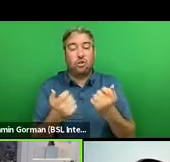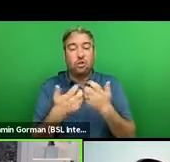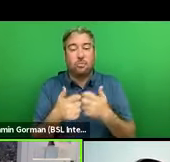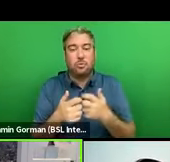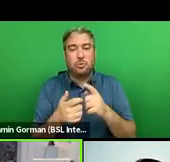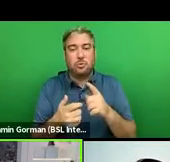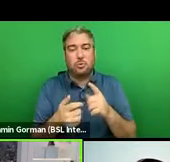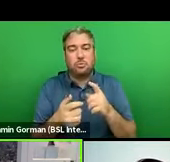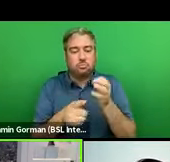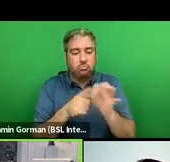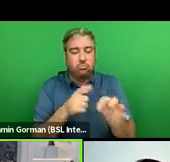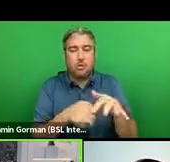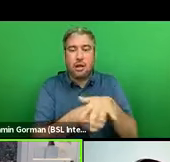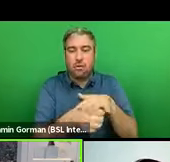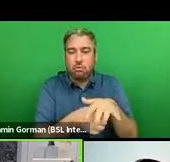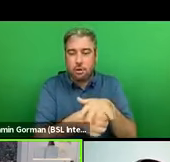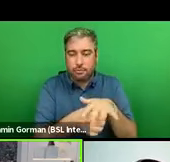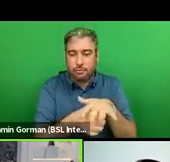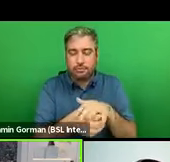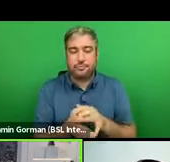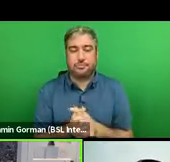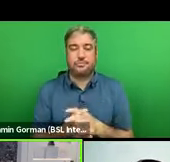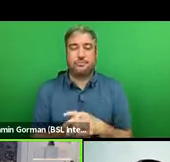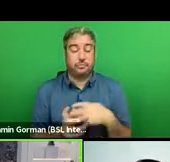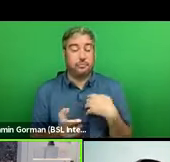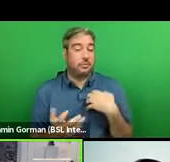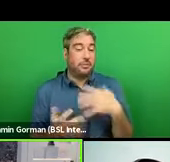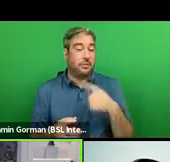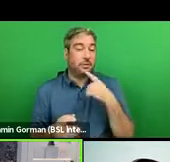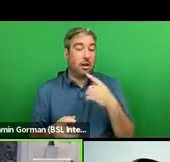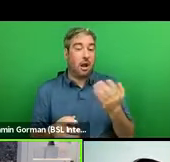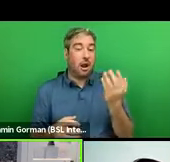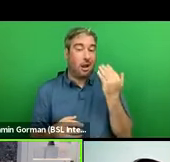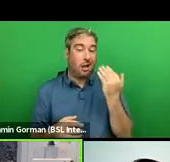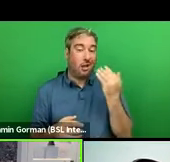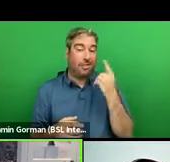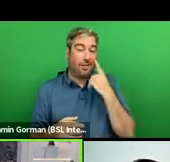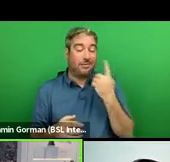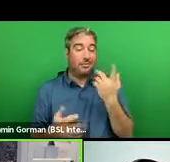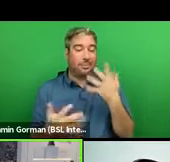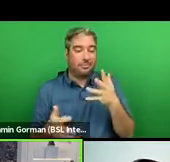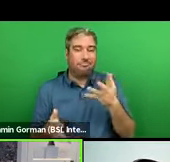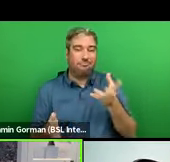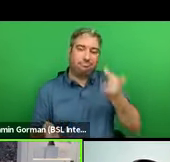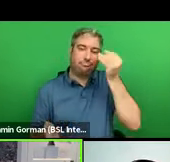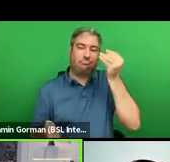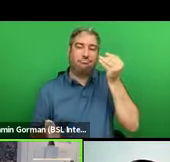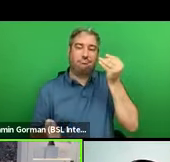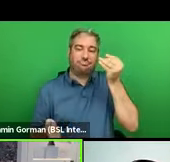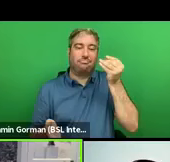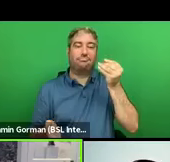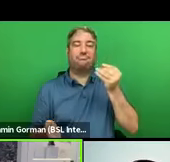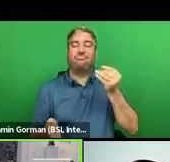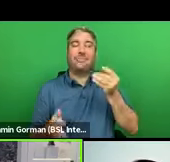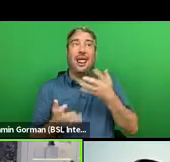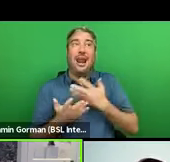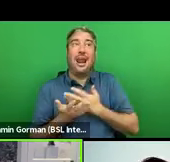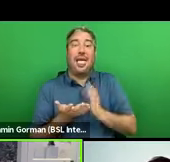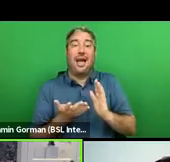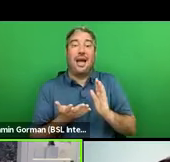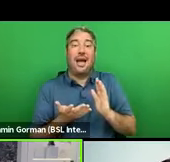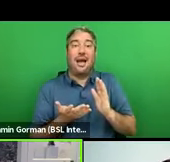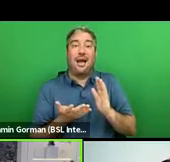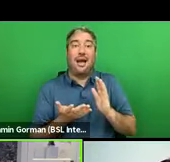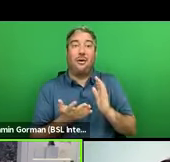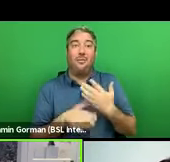As I said earlier, I think the learnings from that is that it's not very clear if that's going to work. But, you know, investing again in transversal